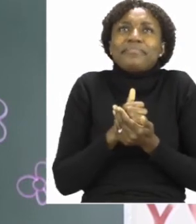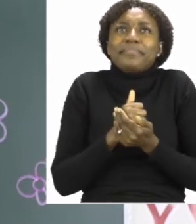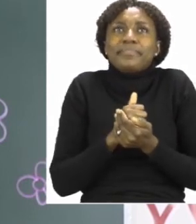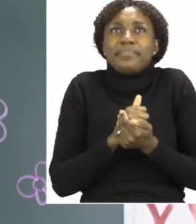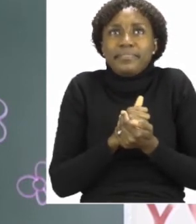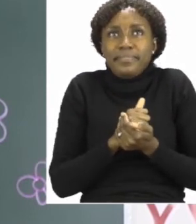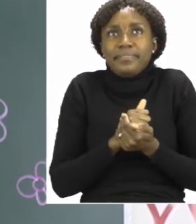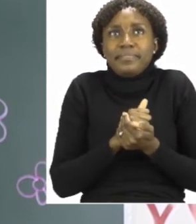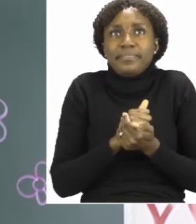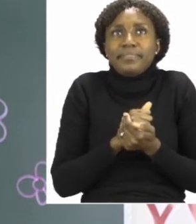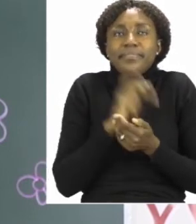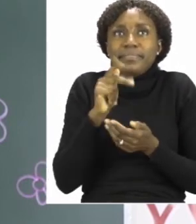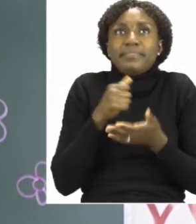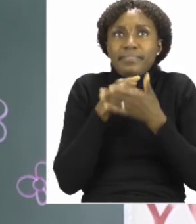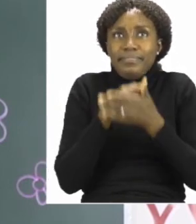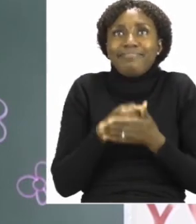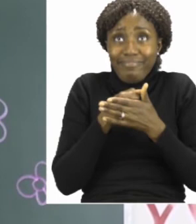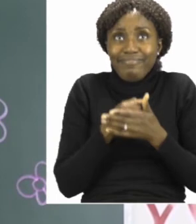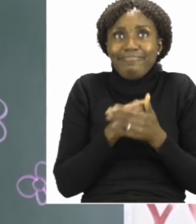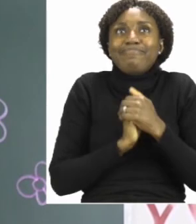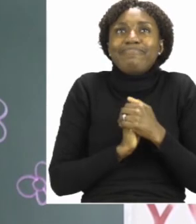So let's try again. We're going to go